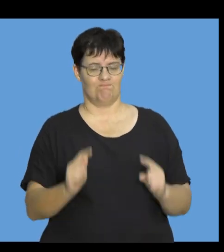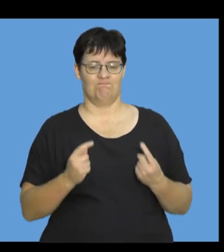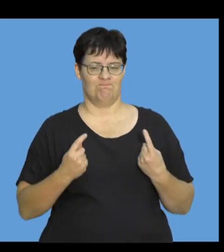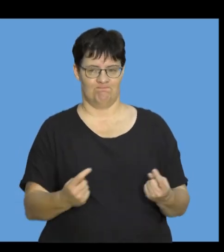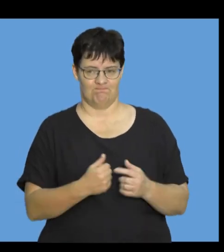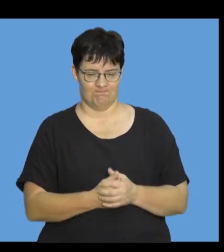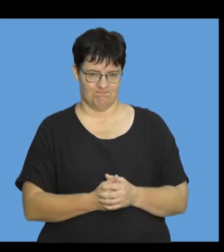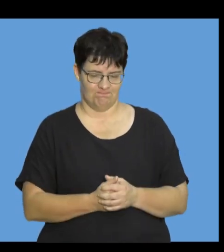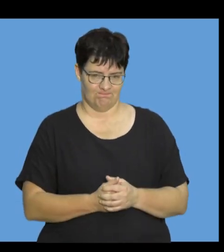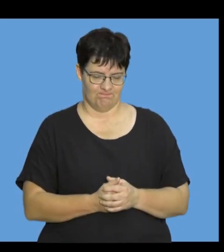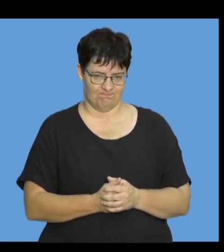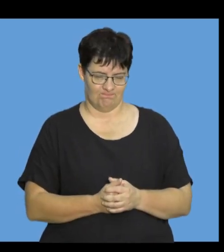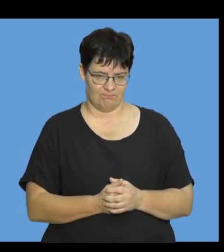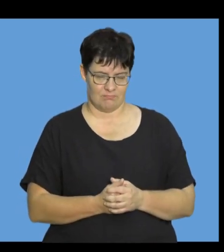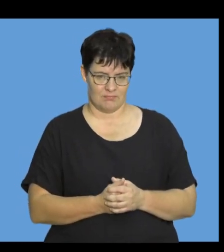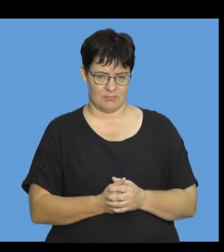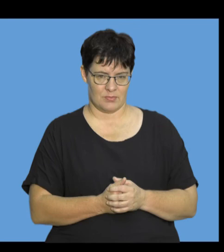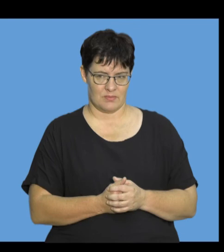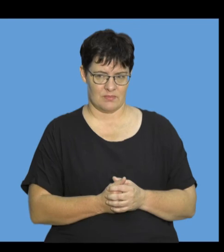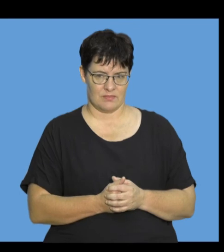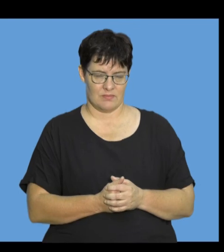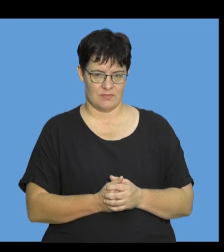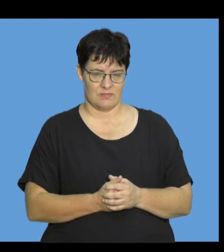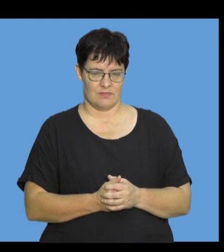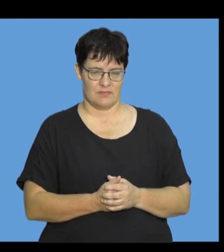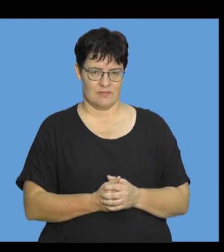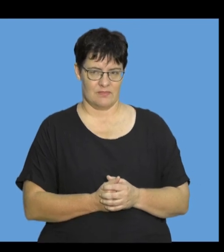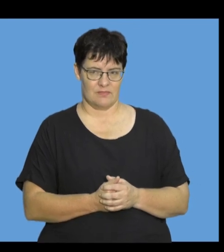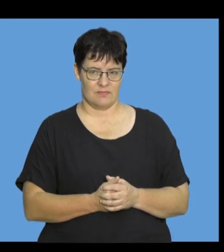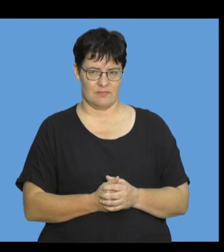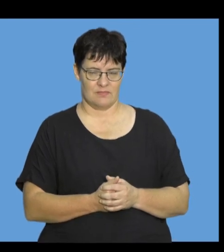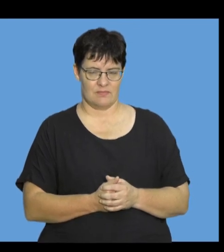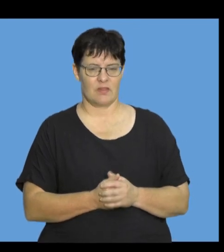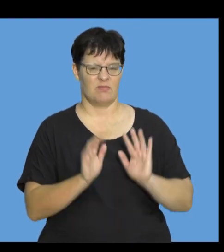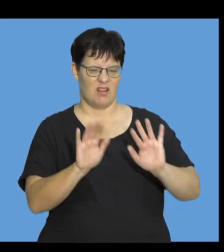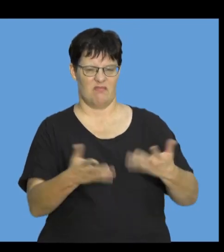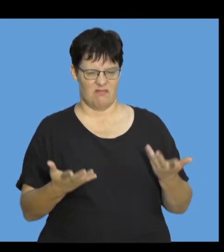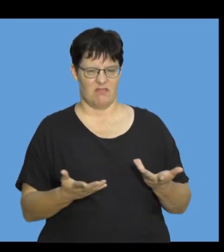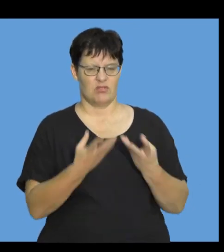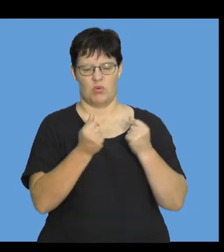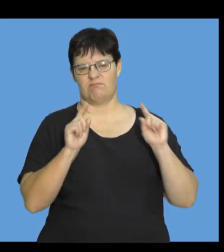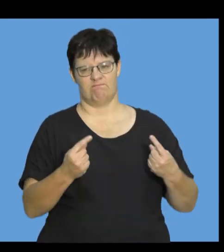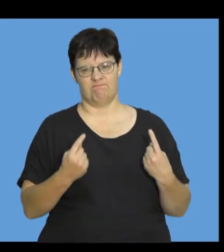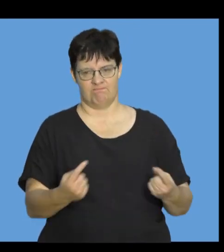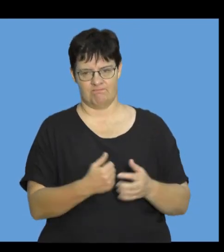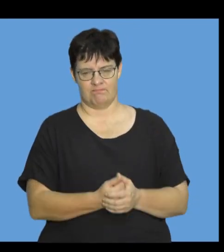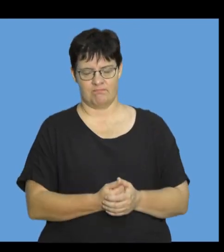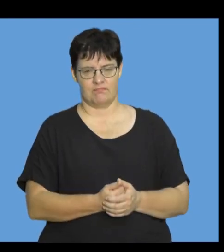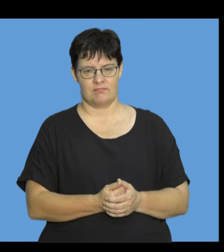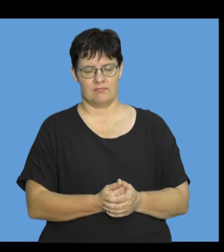a concept of a no solution as well, right? You can just leave it as no